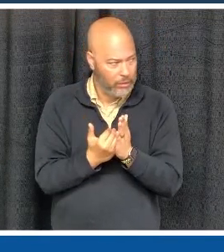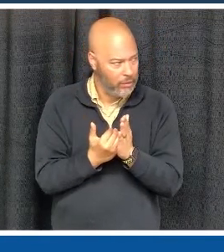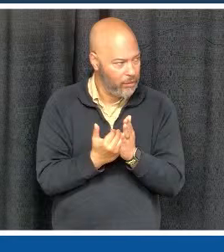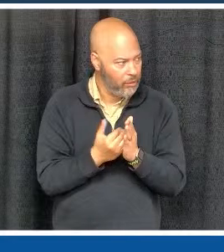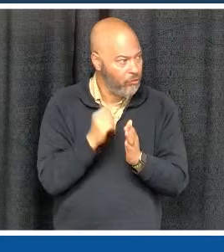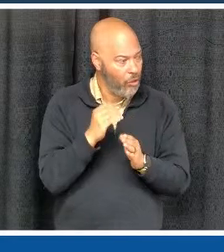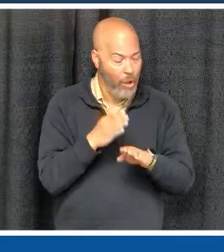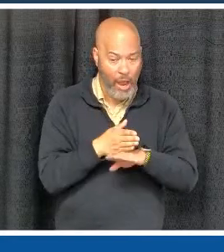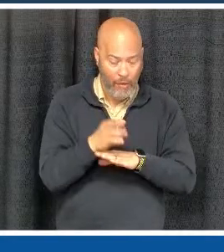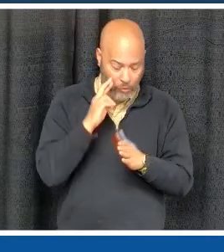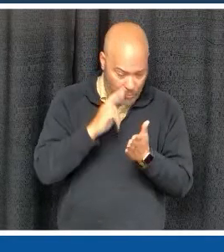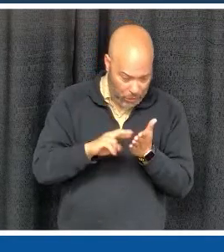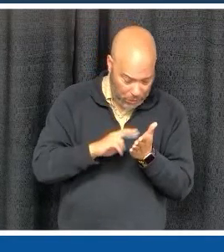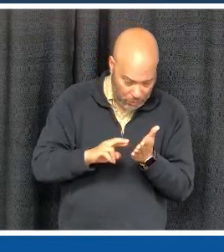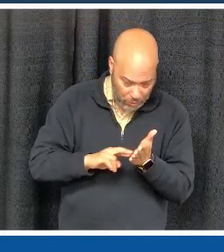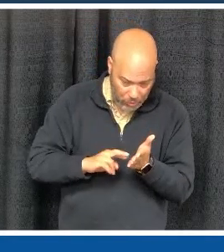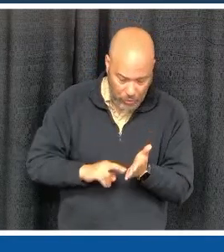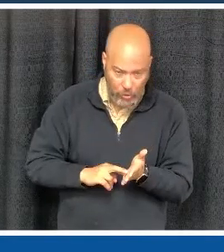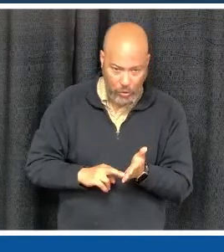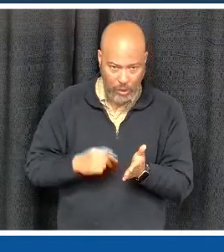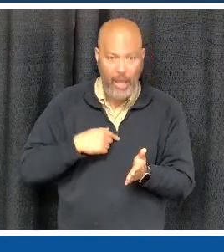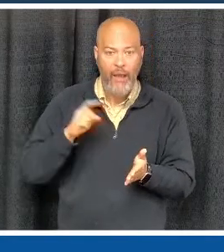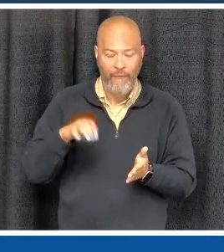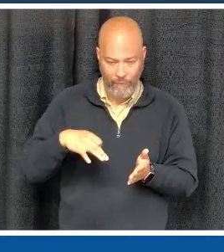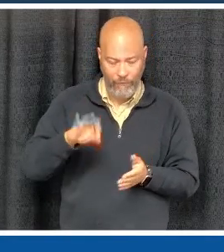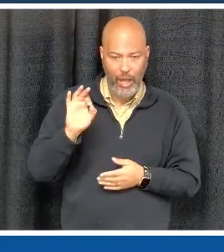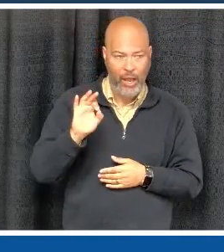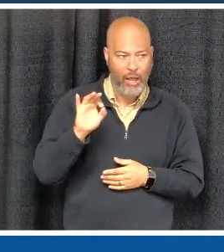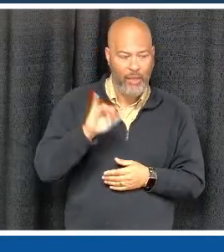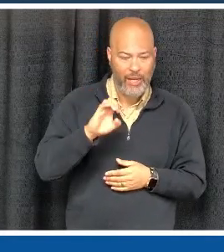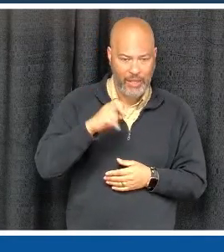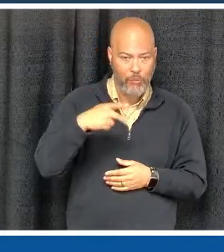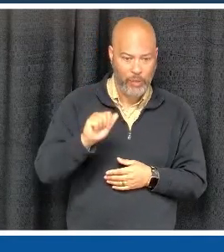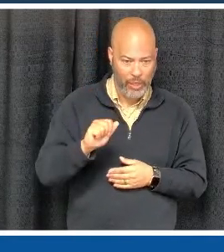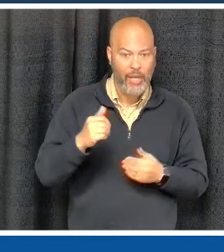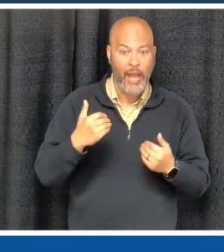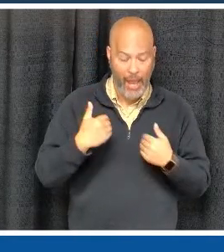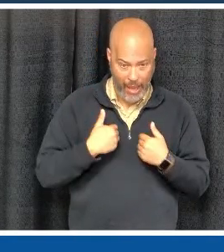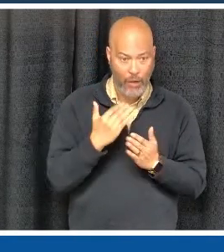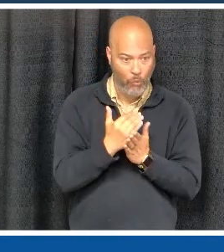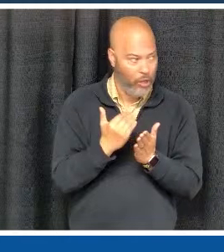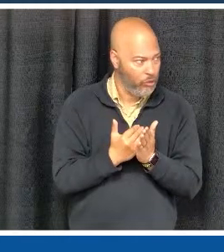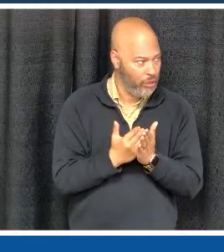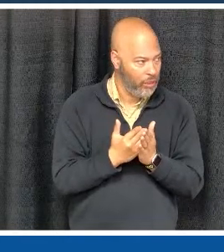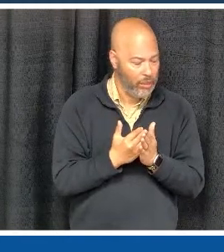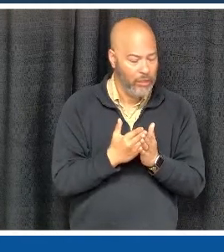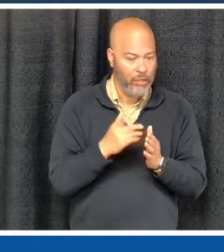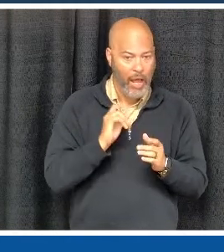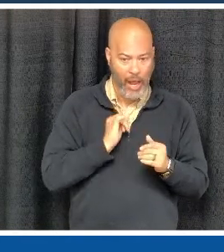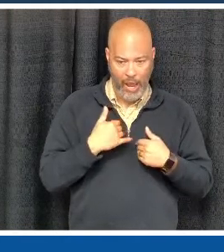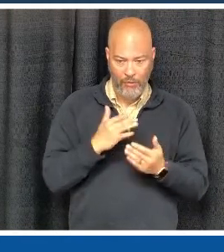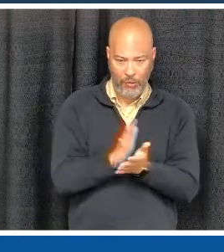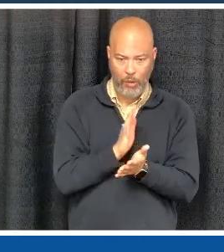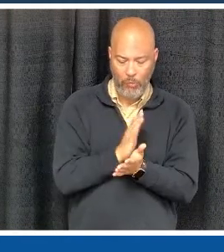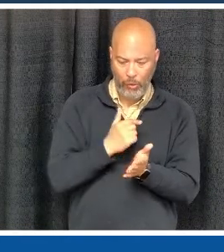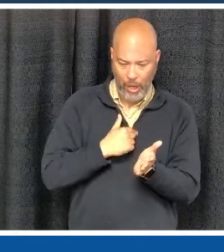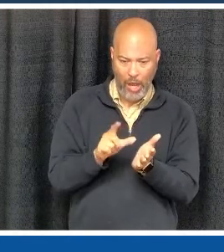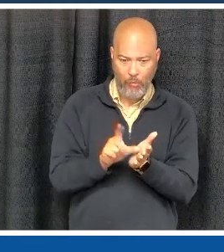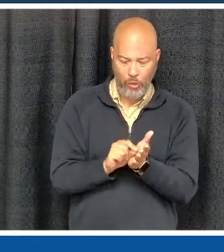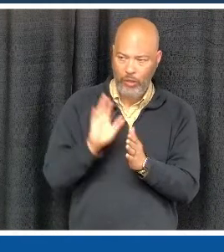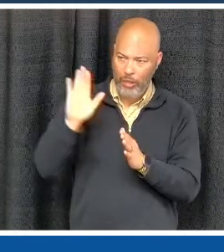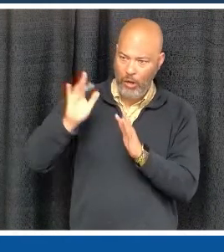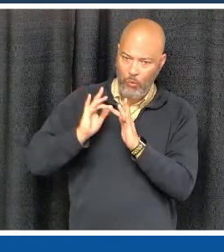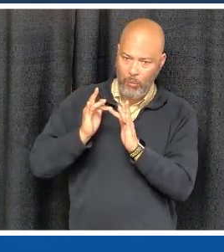So after doing a little research, I did find that the EPA had a watch list. I've got some paperwork that I printed off their